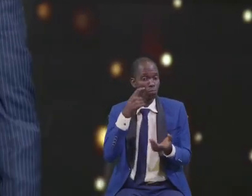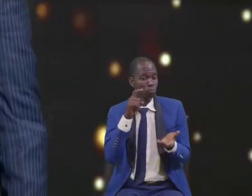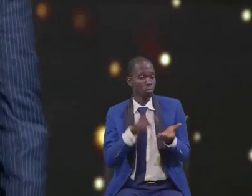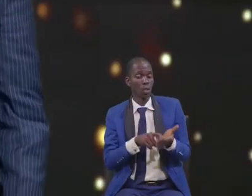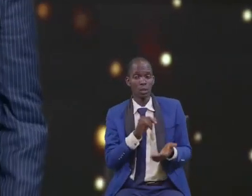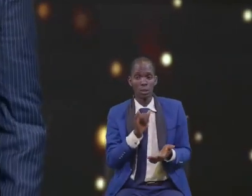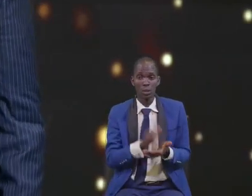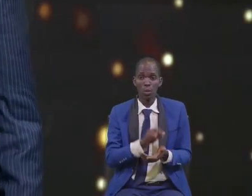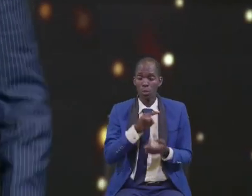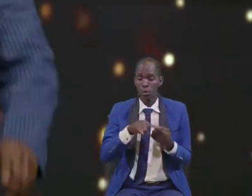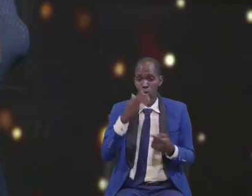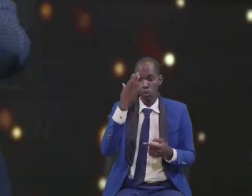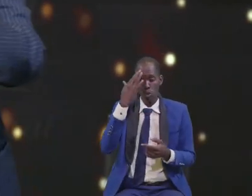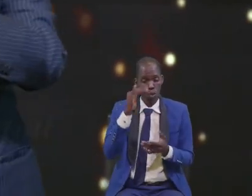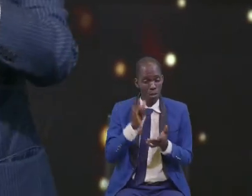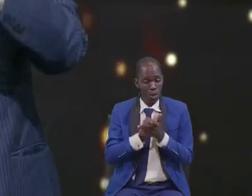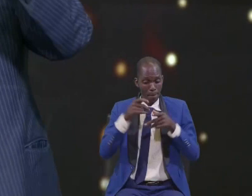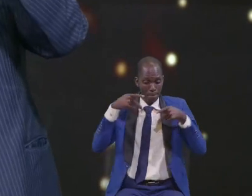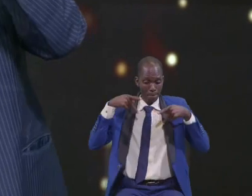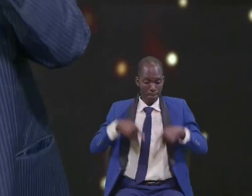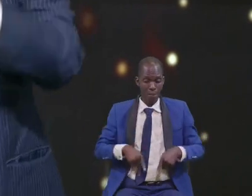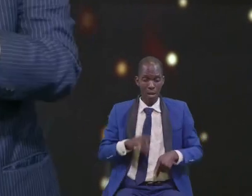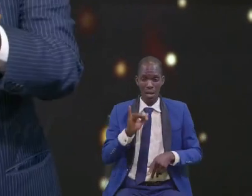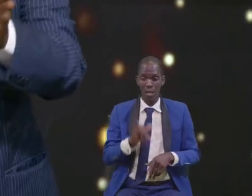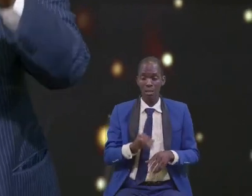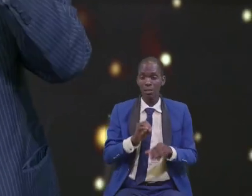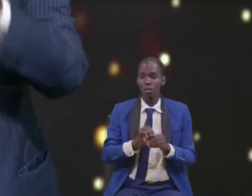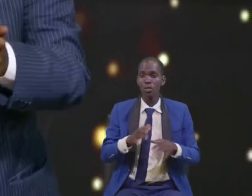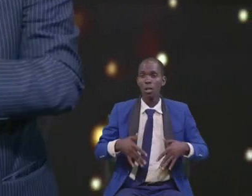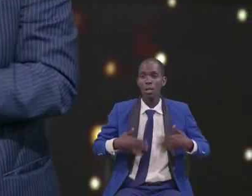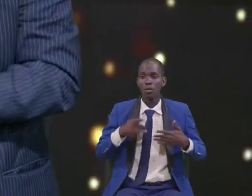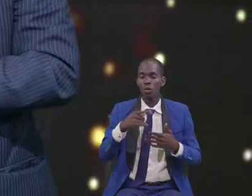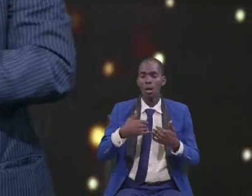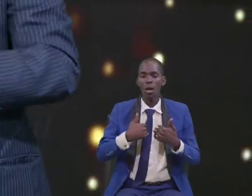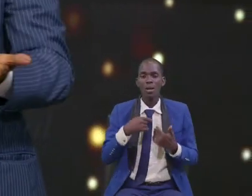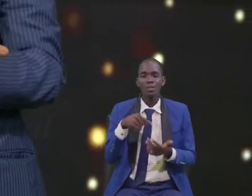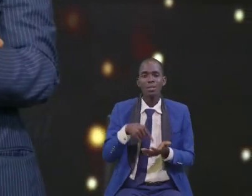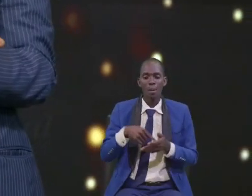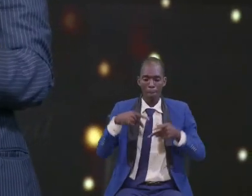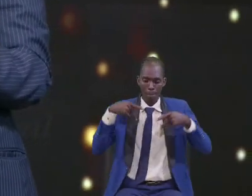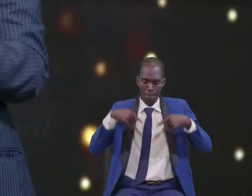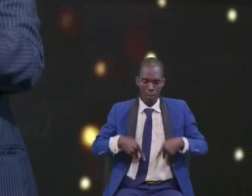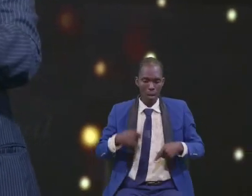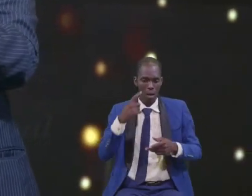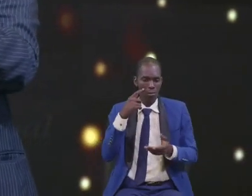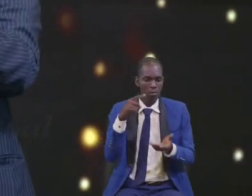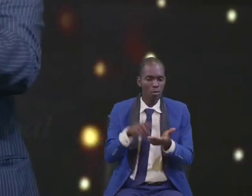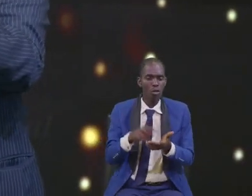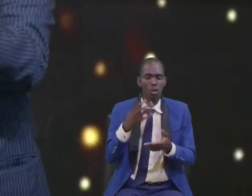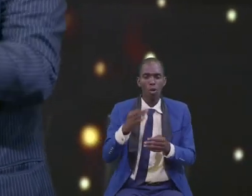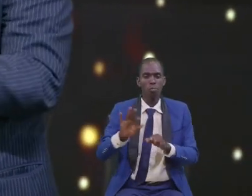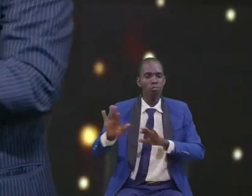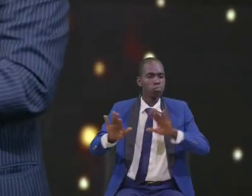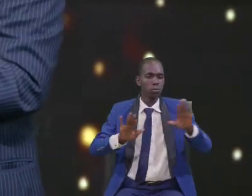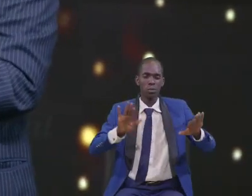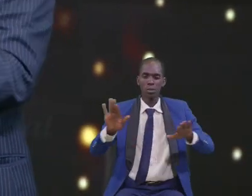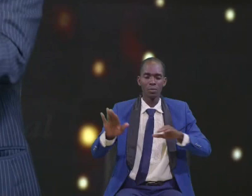that personally in your life, you have this personal recognition of the diverse